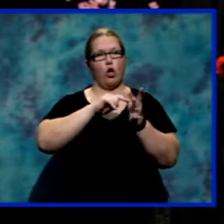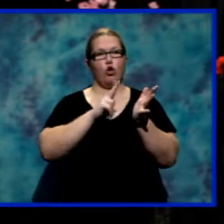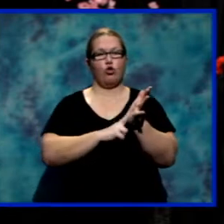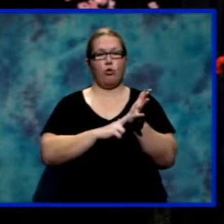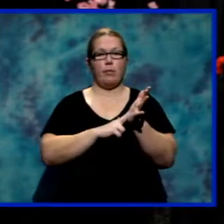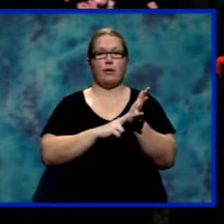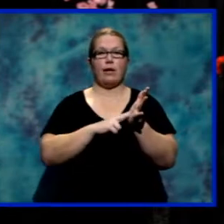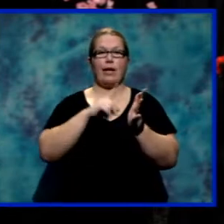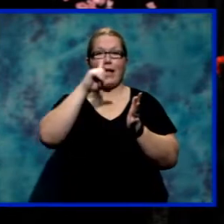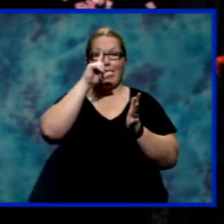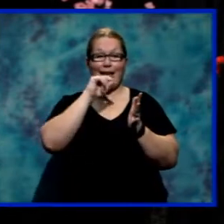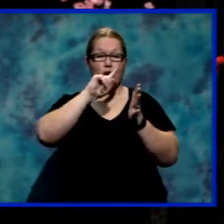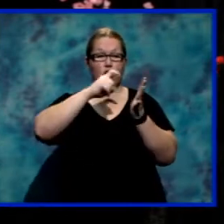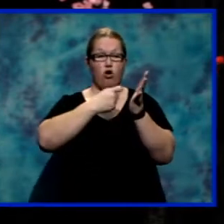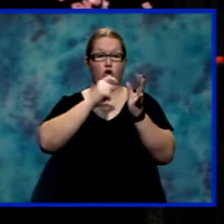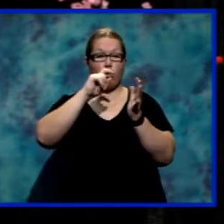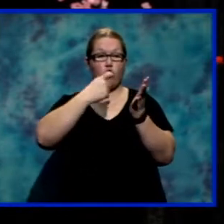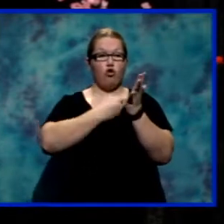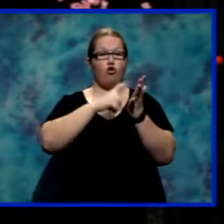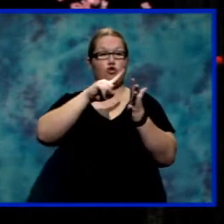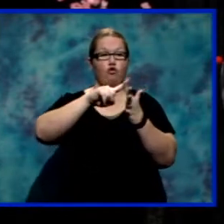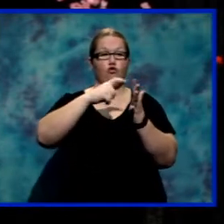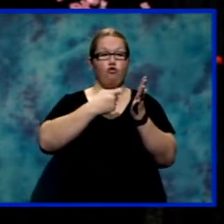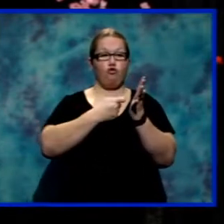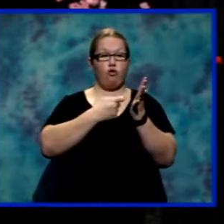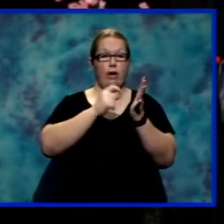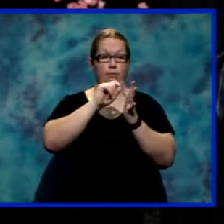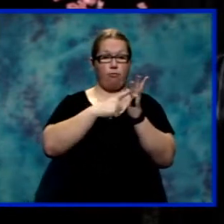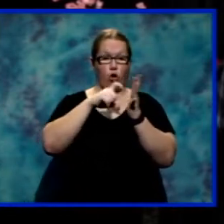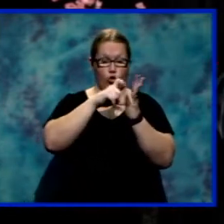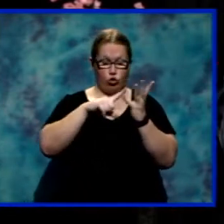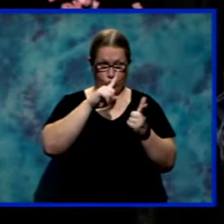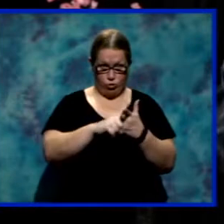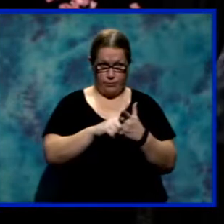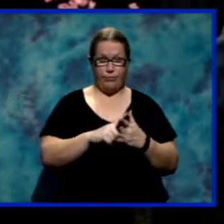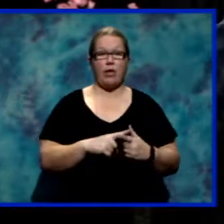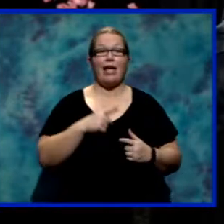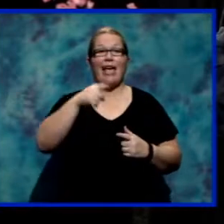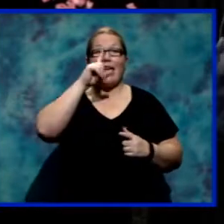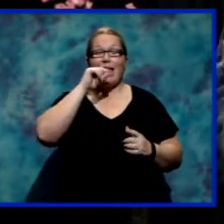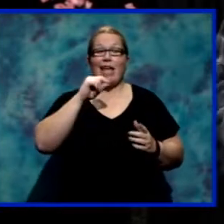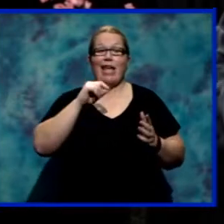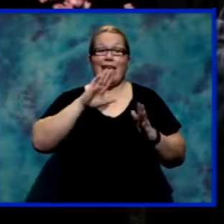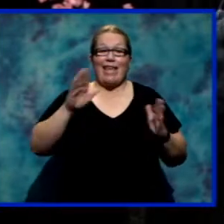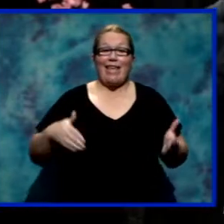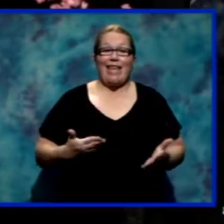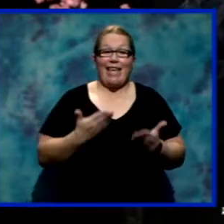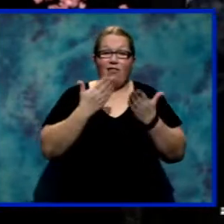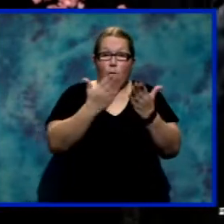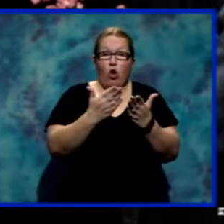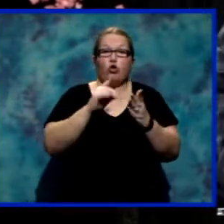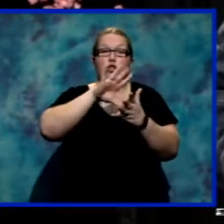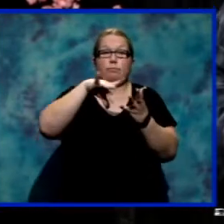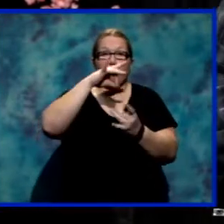Jesus, can reproduce only human life. But the Holy Spirit, verse 6, gives birth to spiritual life.